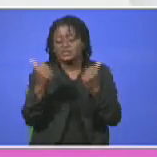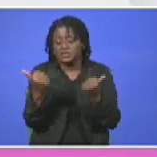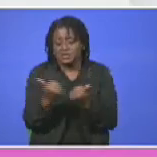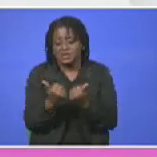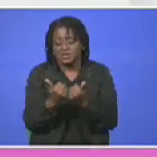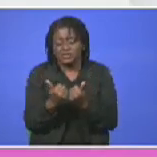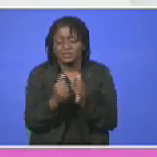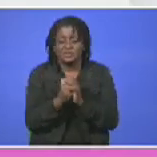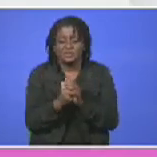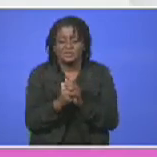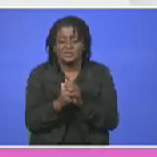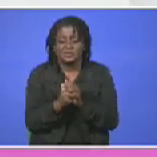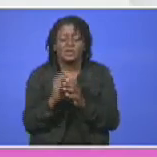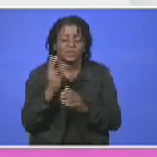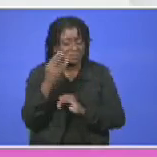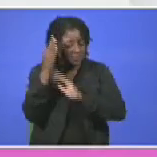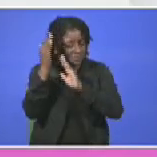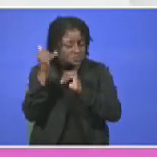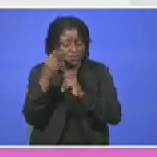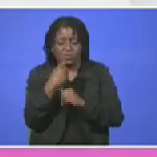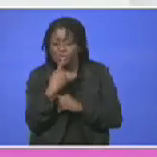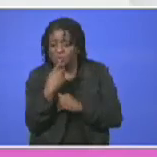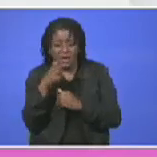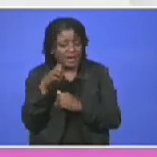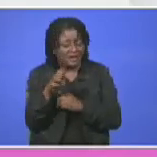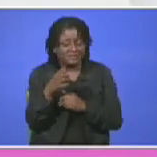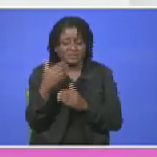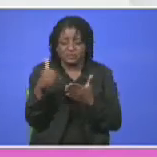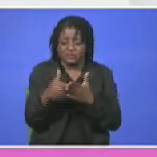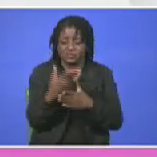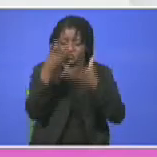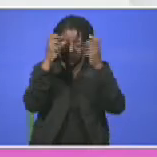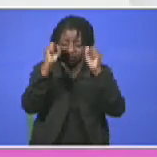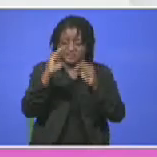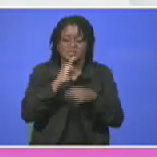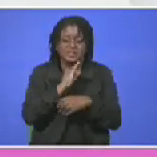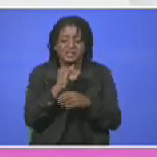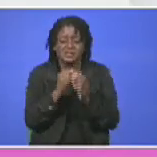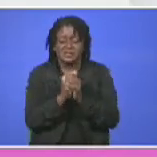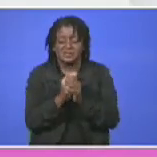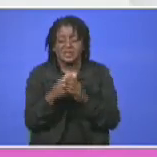And so we look forward to whoever the new president is and making the appointment.